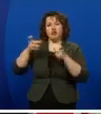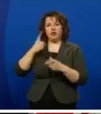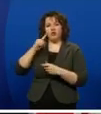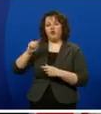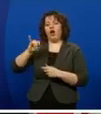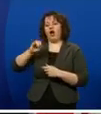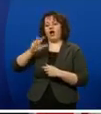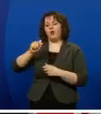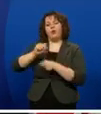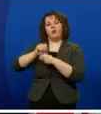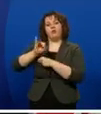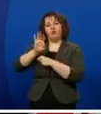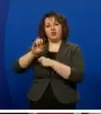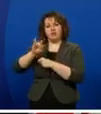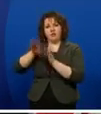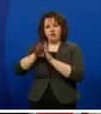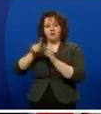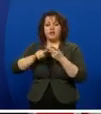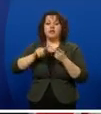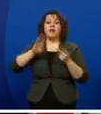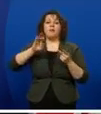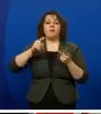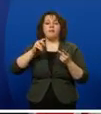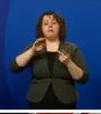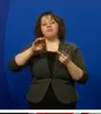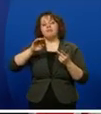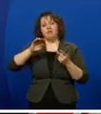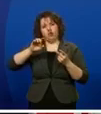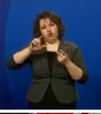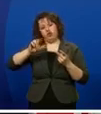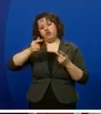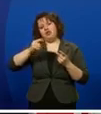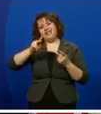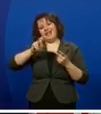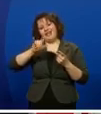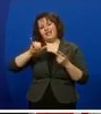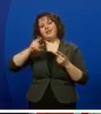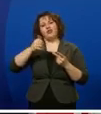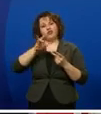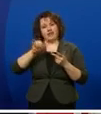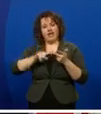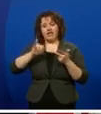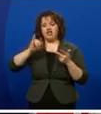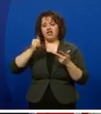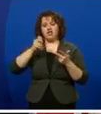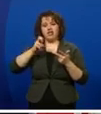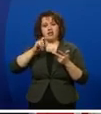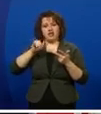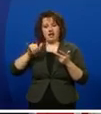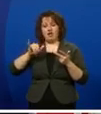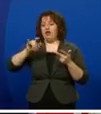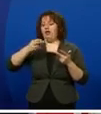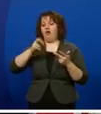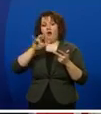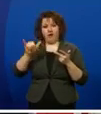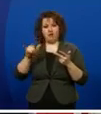Kelly Garcia, Director of the Department of Human Services, and Janae Harvey, the Department of Human Services Division Administrator for